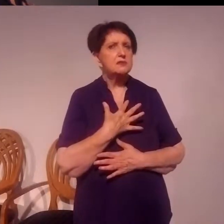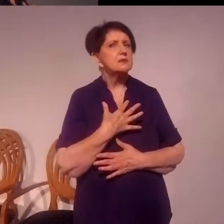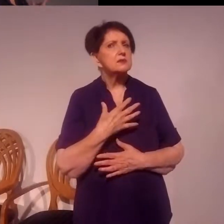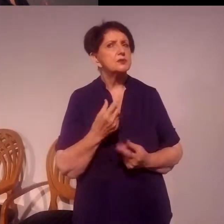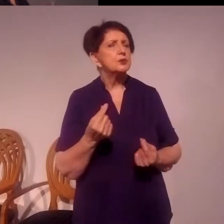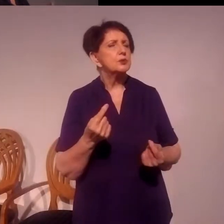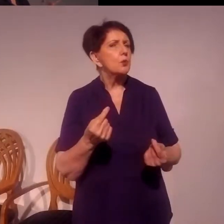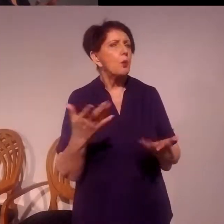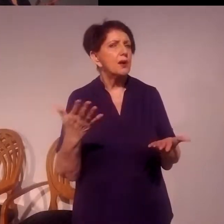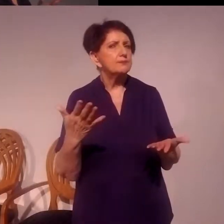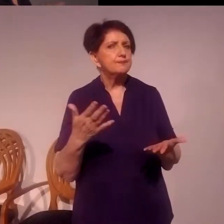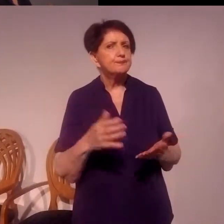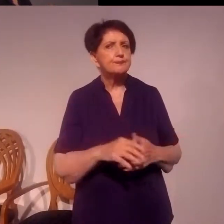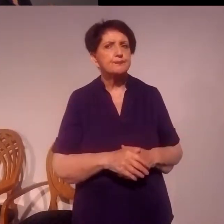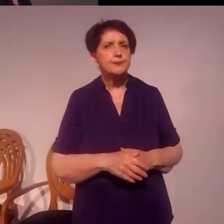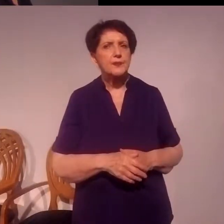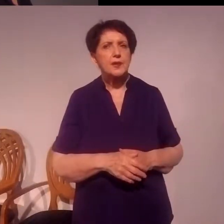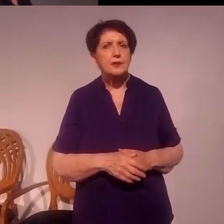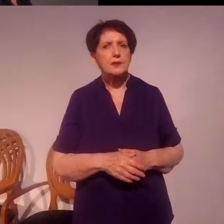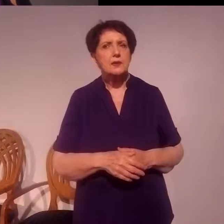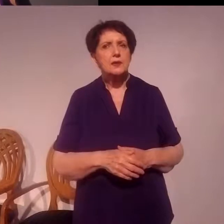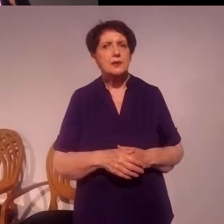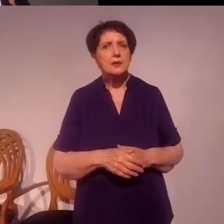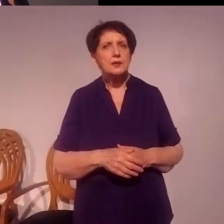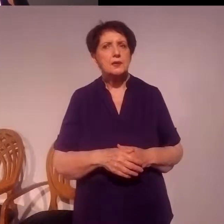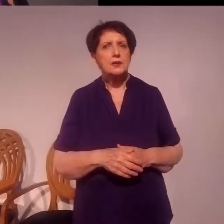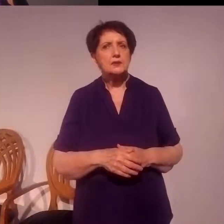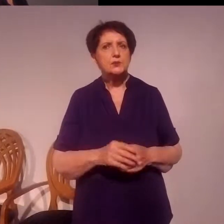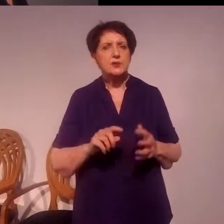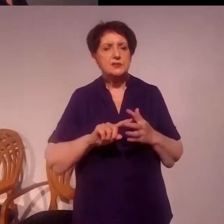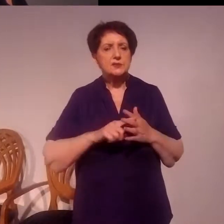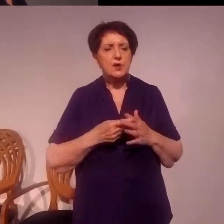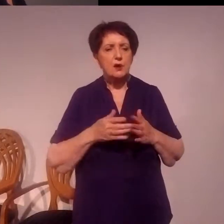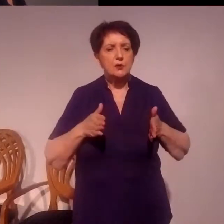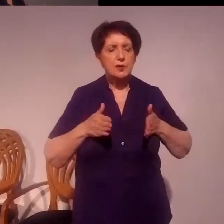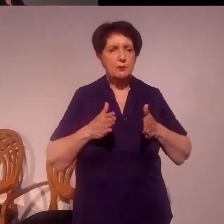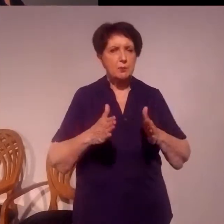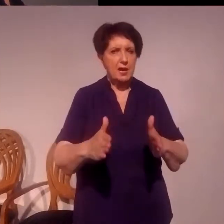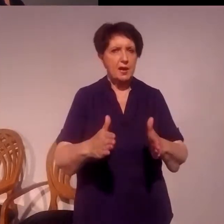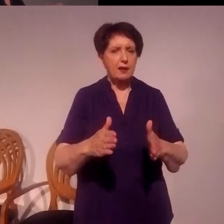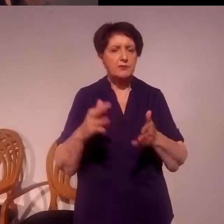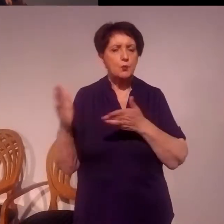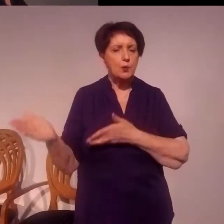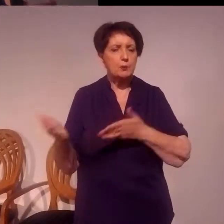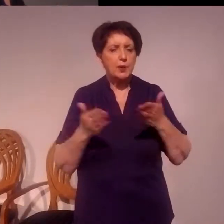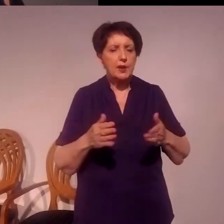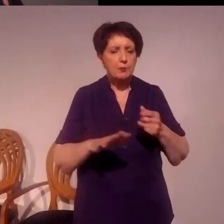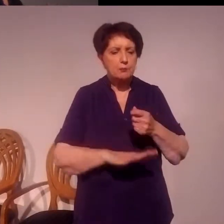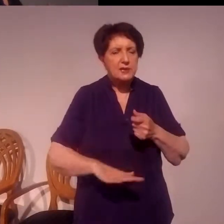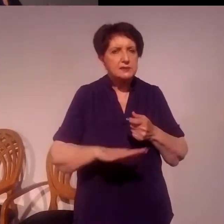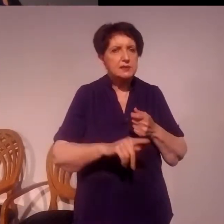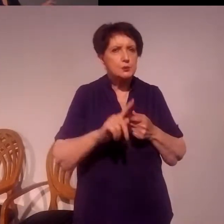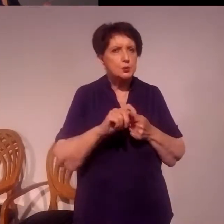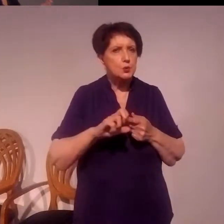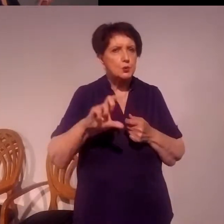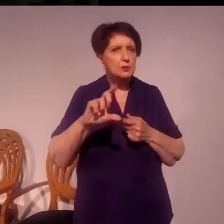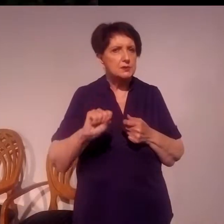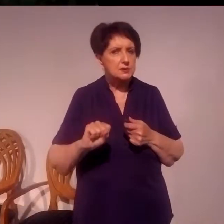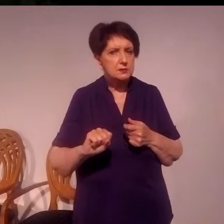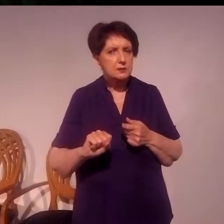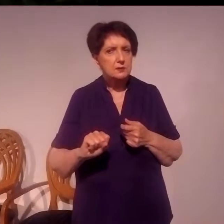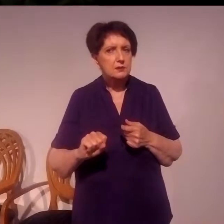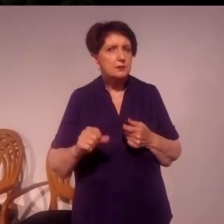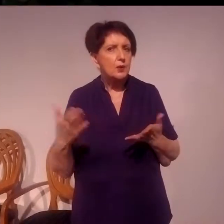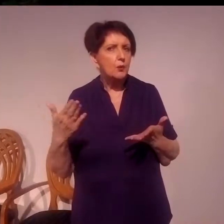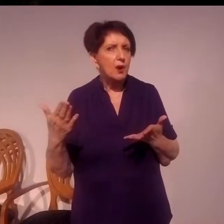is, as we set out on the activist path, we bring our basic tools with us. And our basic tools